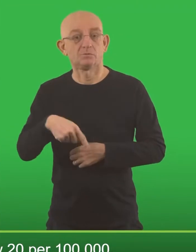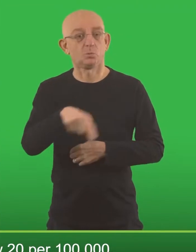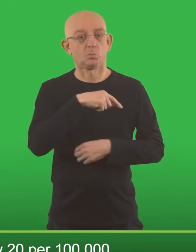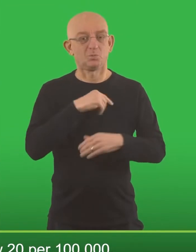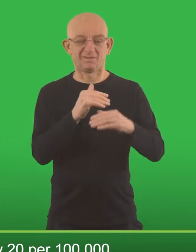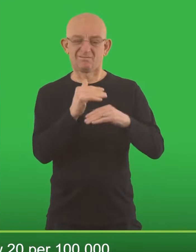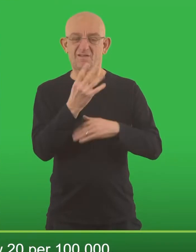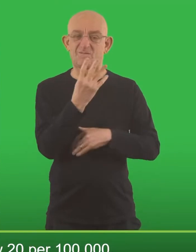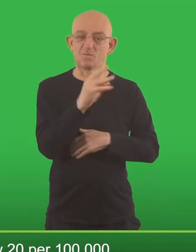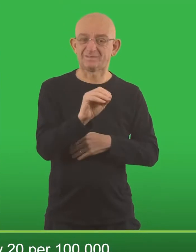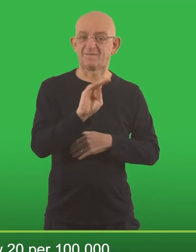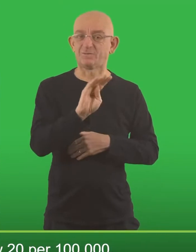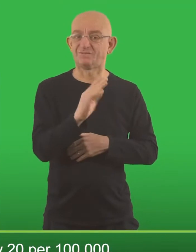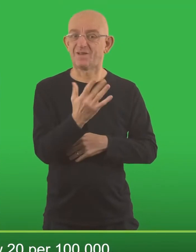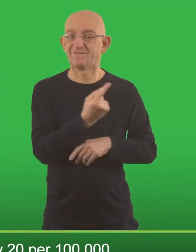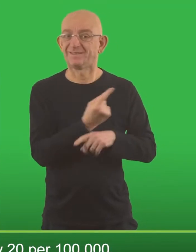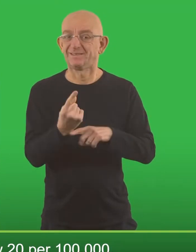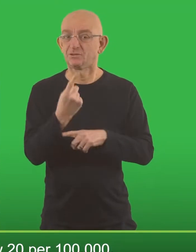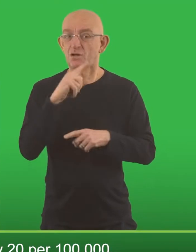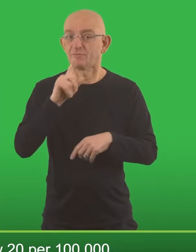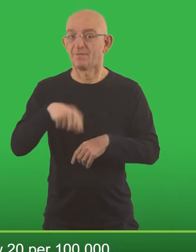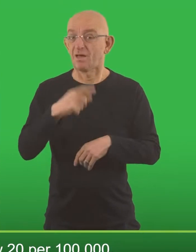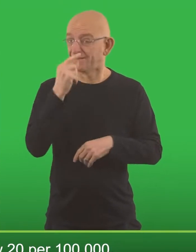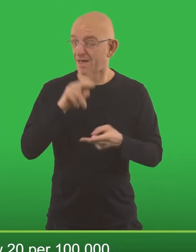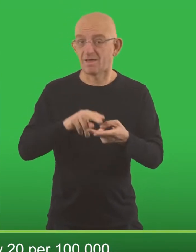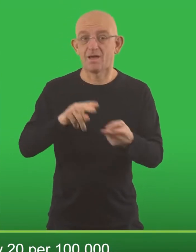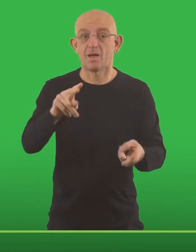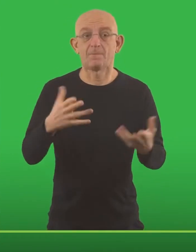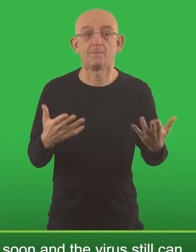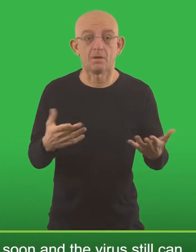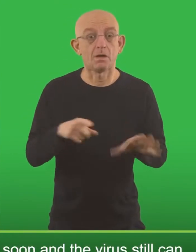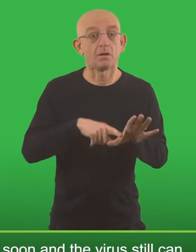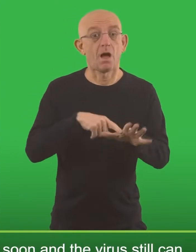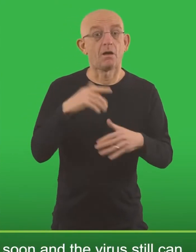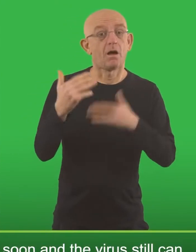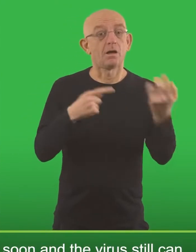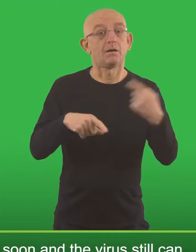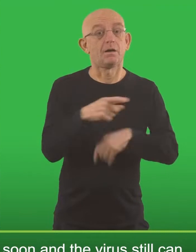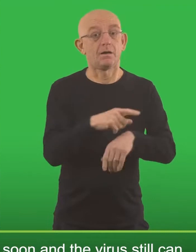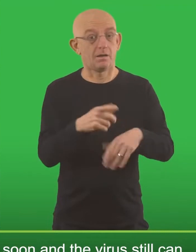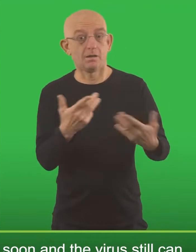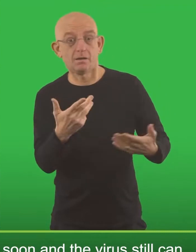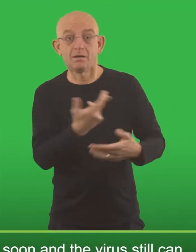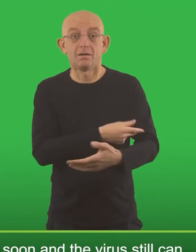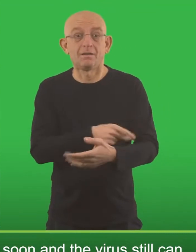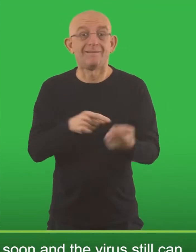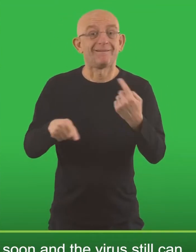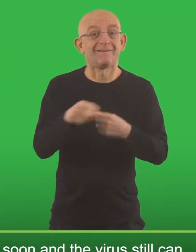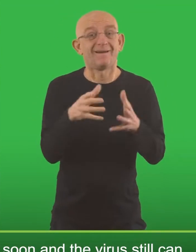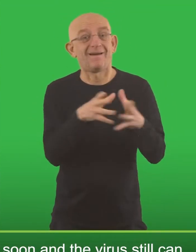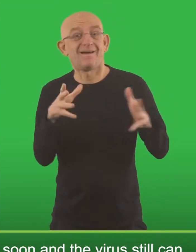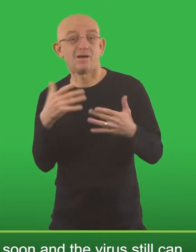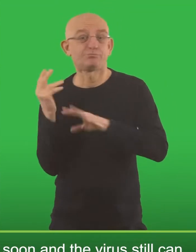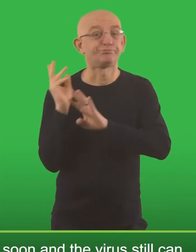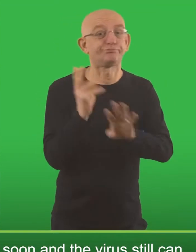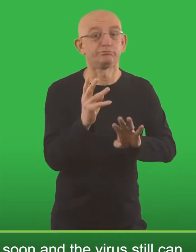100,000. Our rates hover about 40-45 per 100,000. Can take off. Younger adults will not be vaccinated en